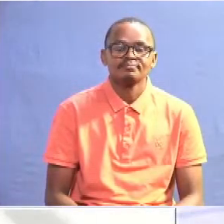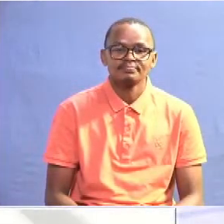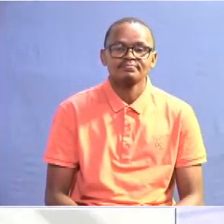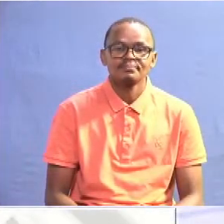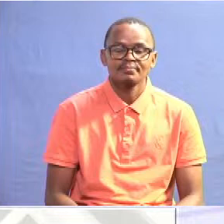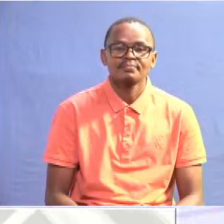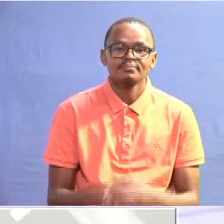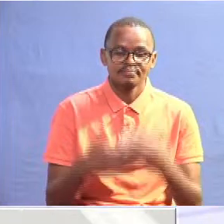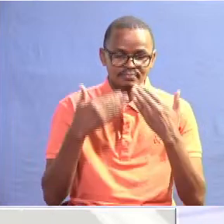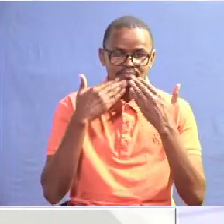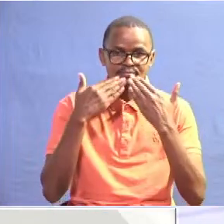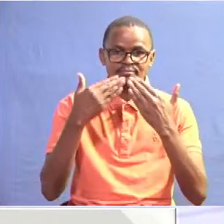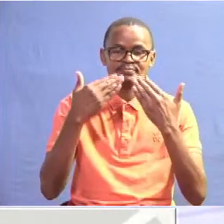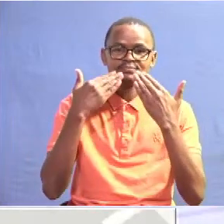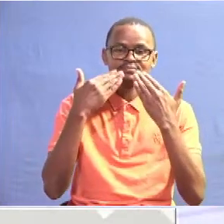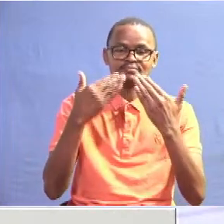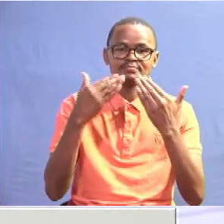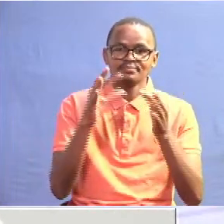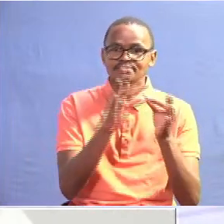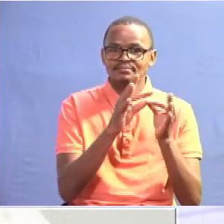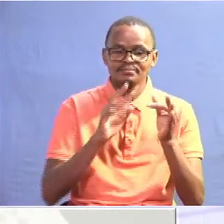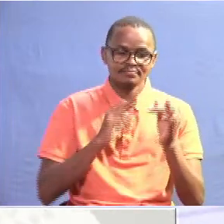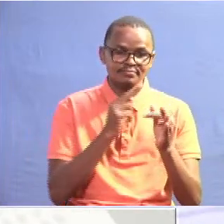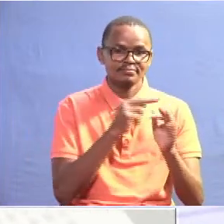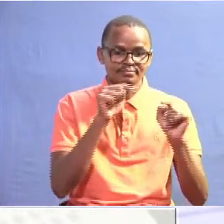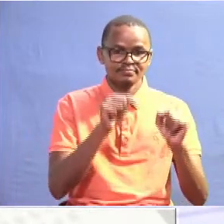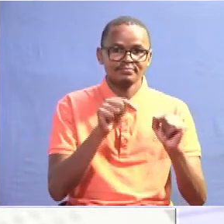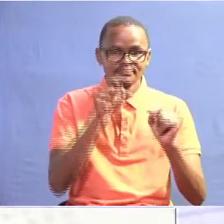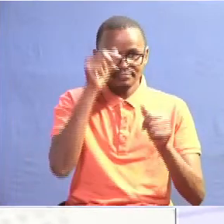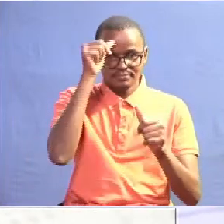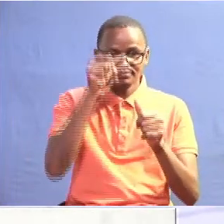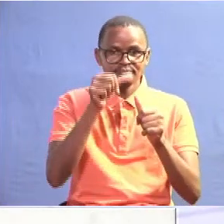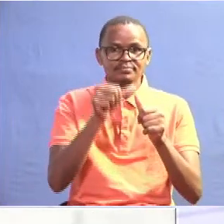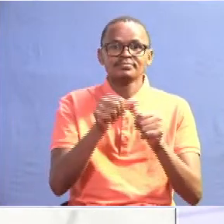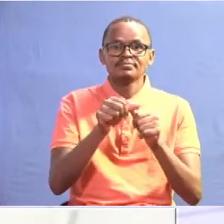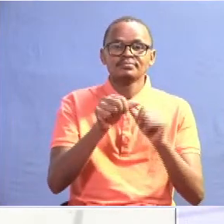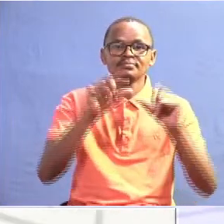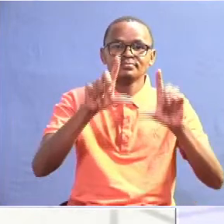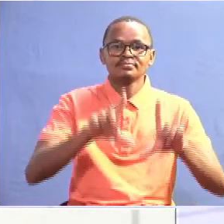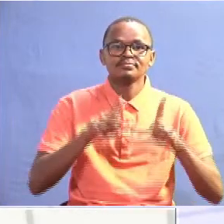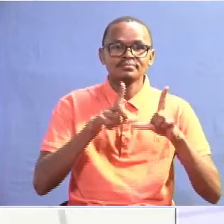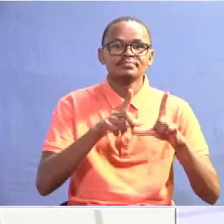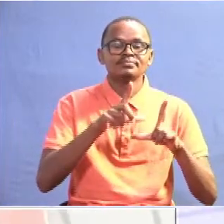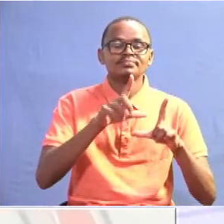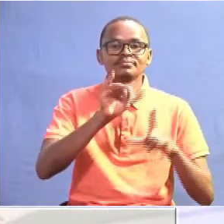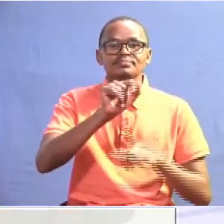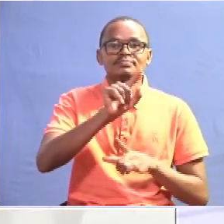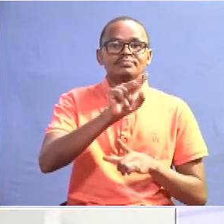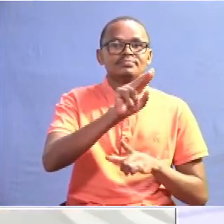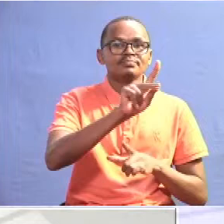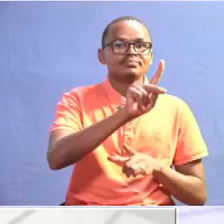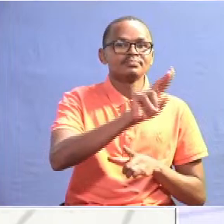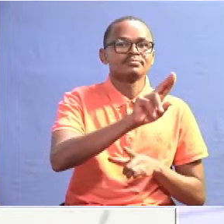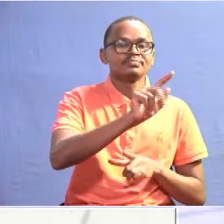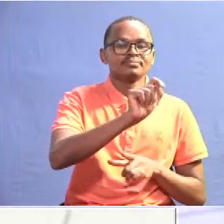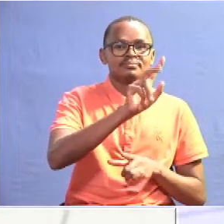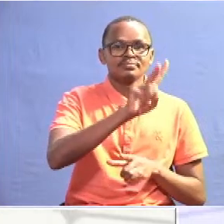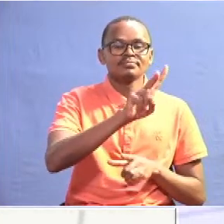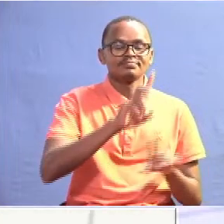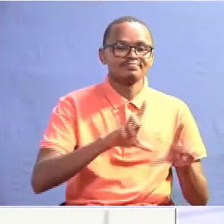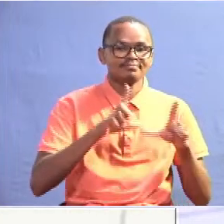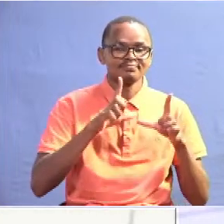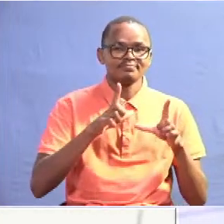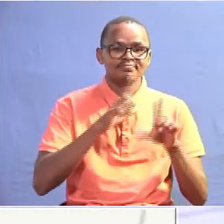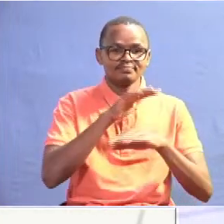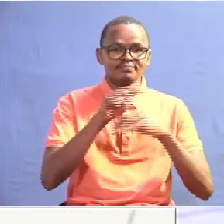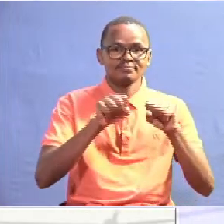Right, many thanks for joining us tonight. Remember, you're coming to you live on YouTube at KUTV News Live. You can talk to us on all